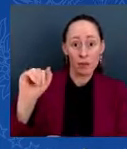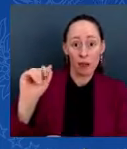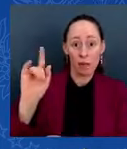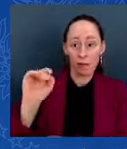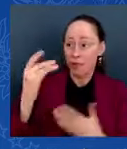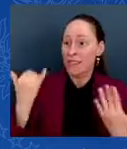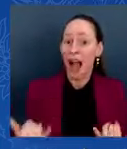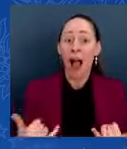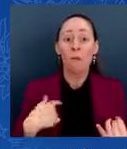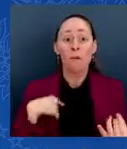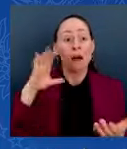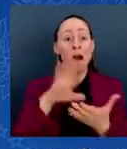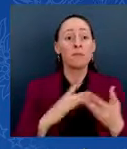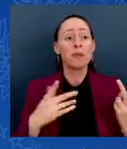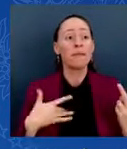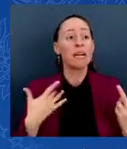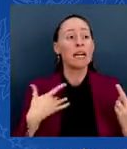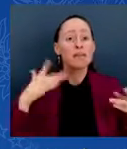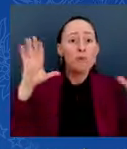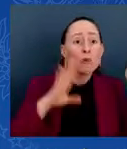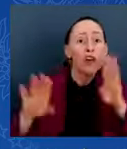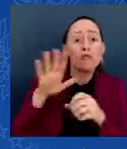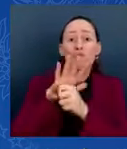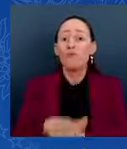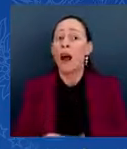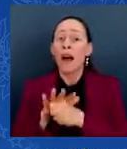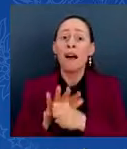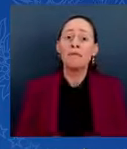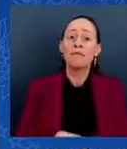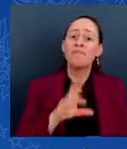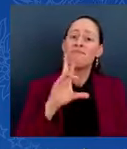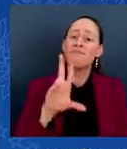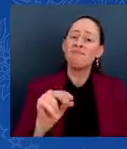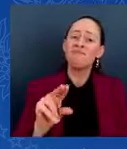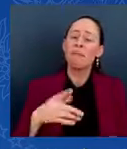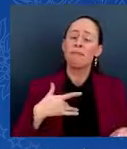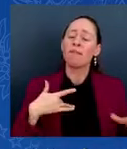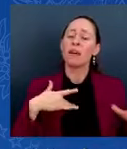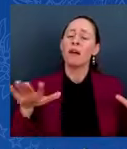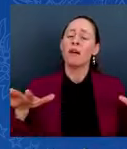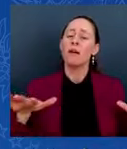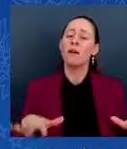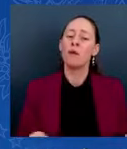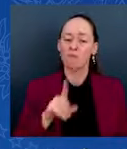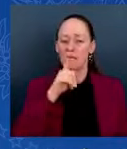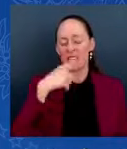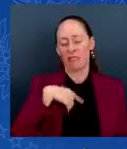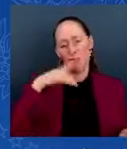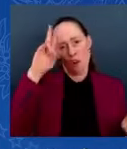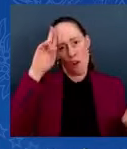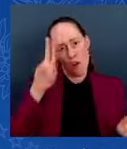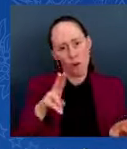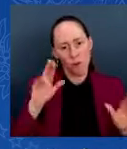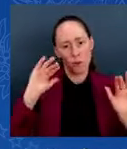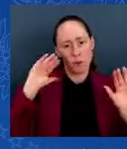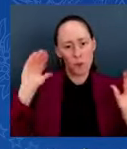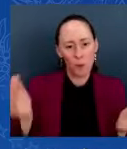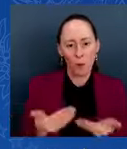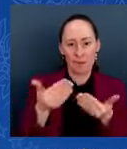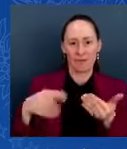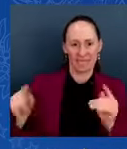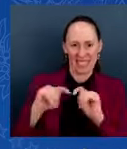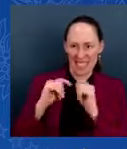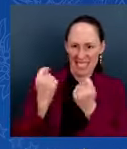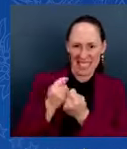why it is my great honor to introduce the team who leads the fight to put patients above